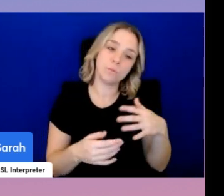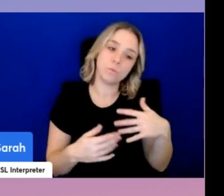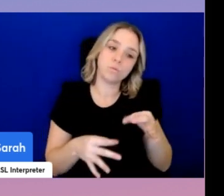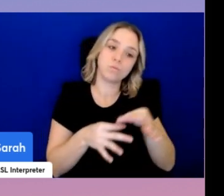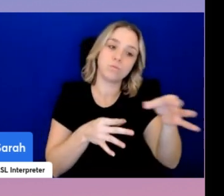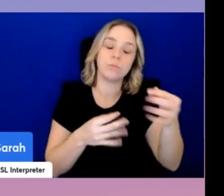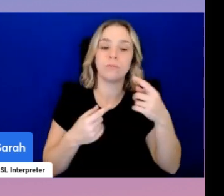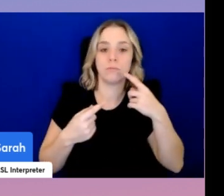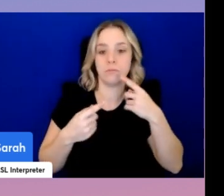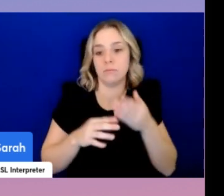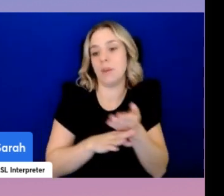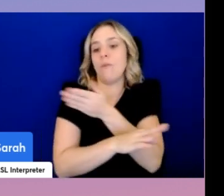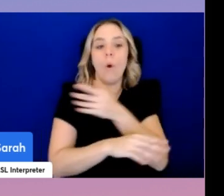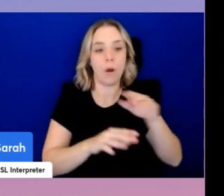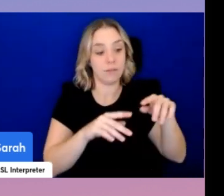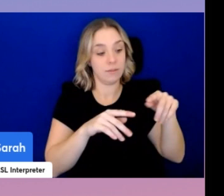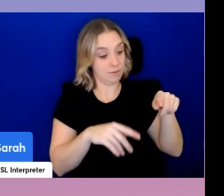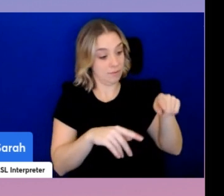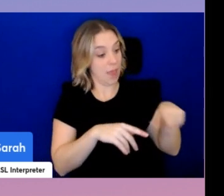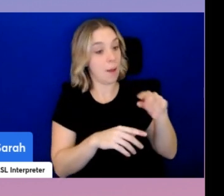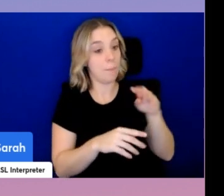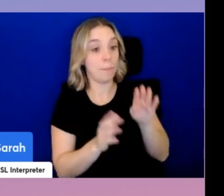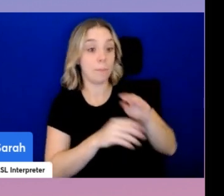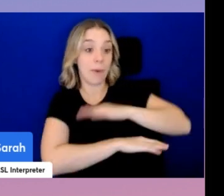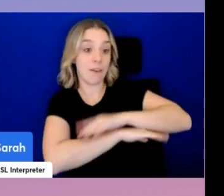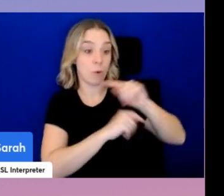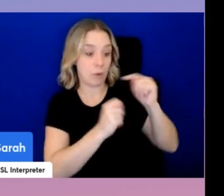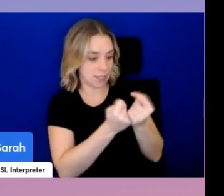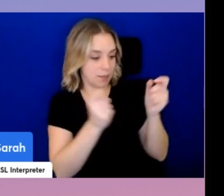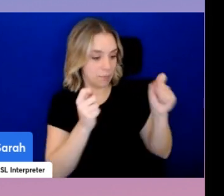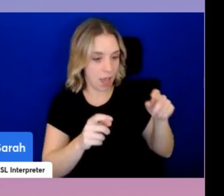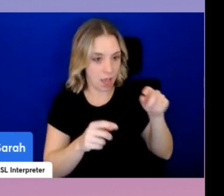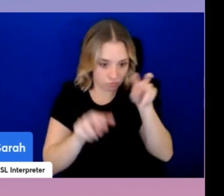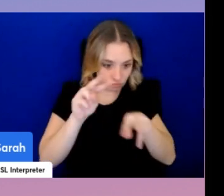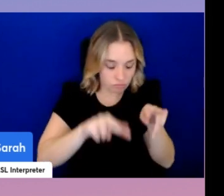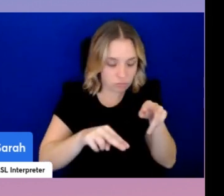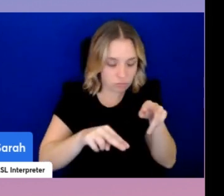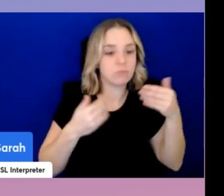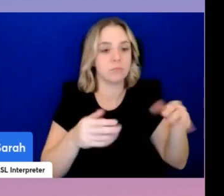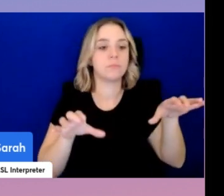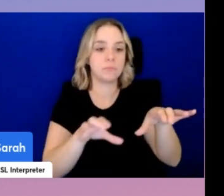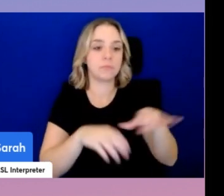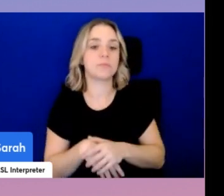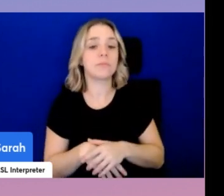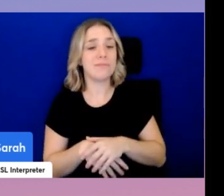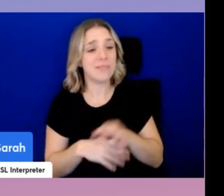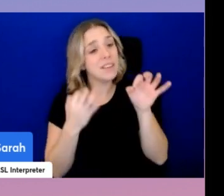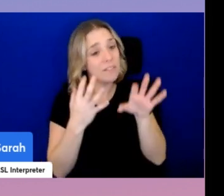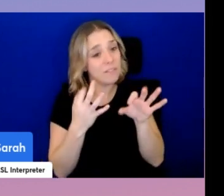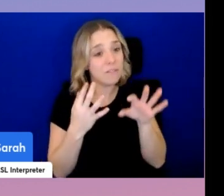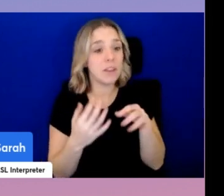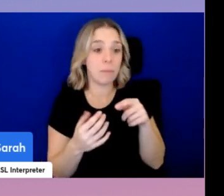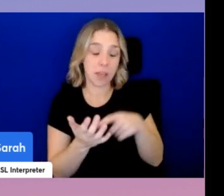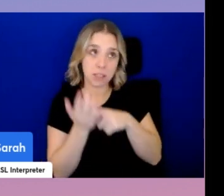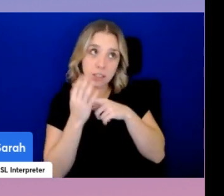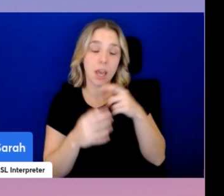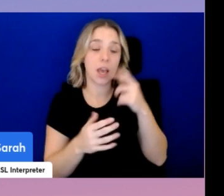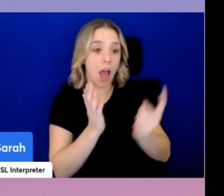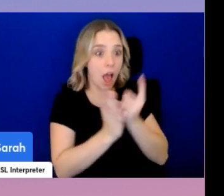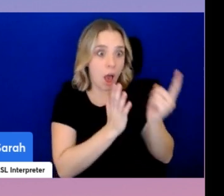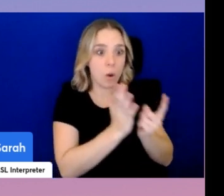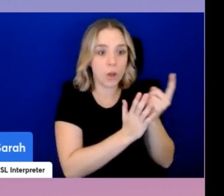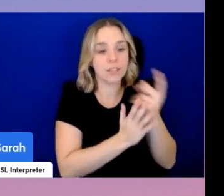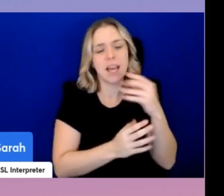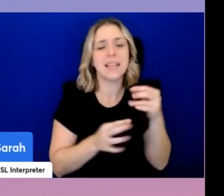of the platform team can approve it for execution. Feedback loops can easily become hours, and simple tasks can often end